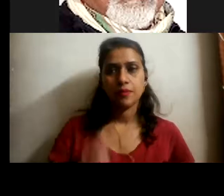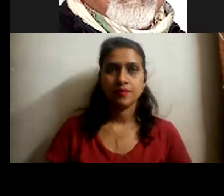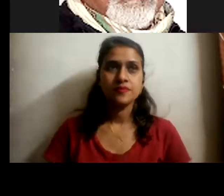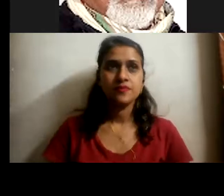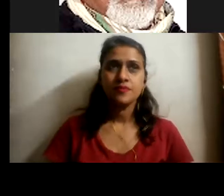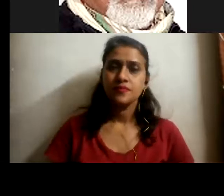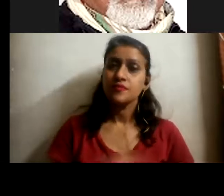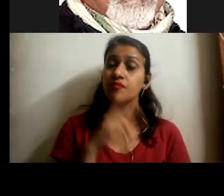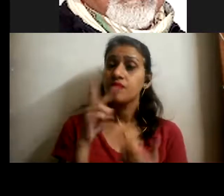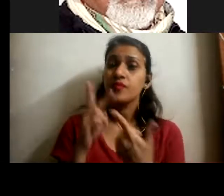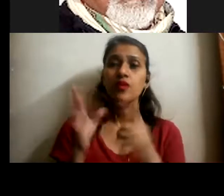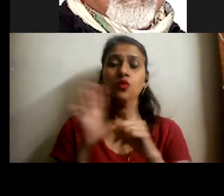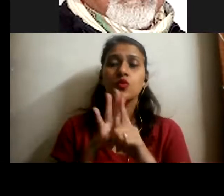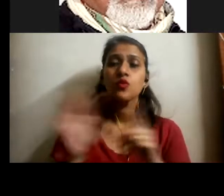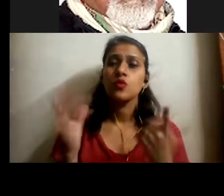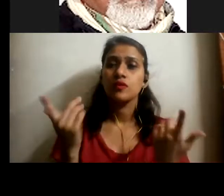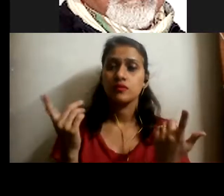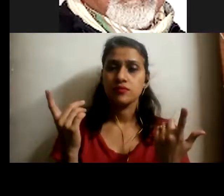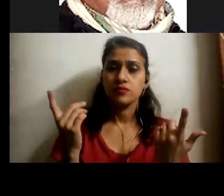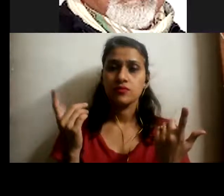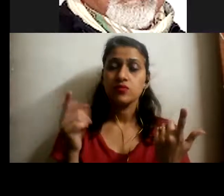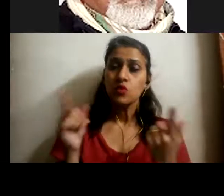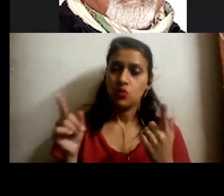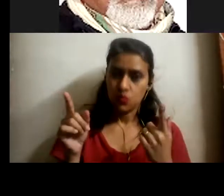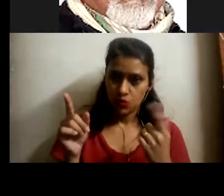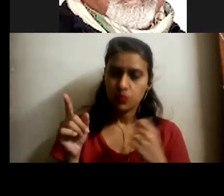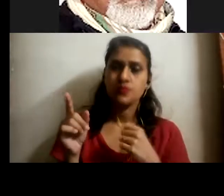Next, what are you not supposed to do? You cannot